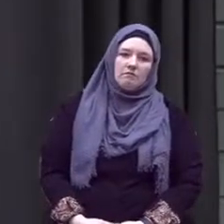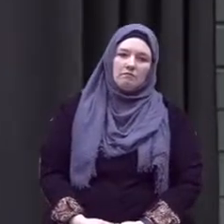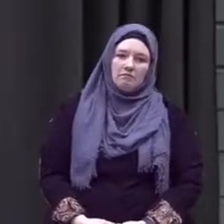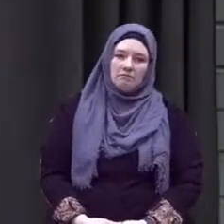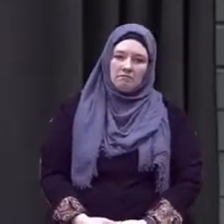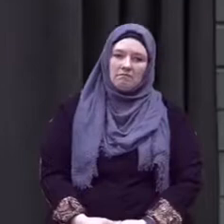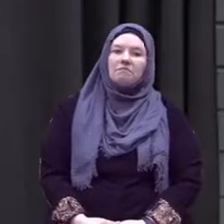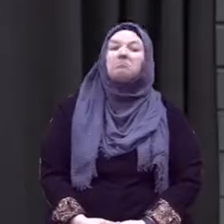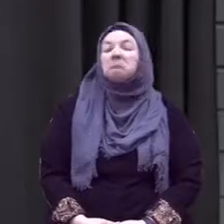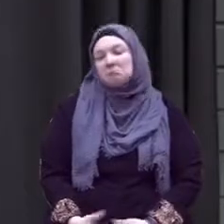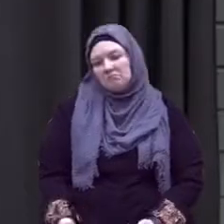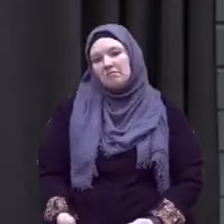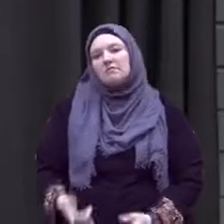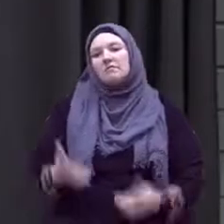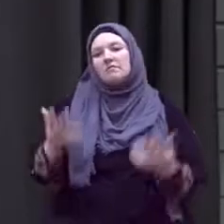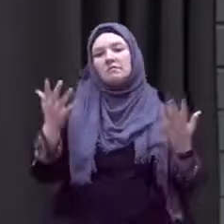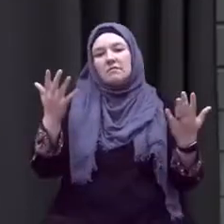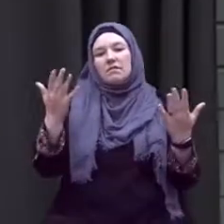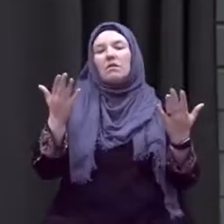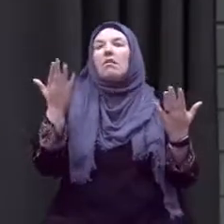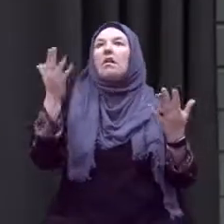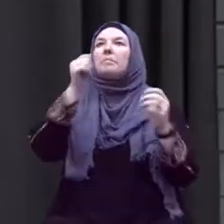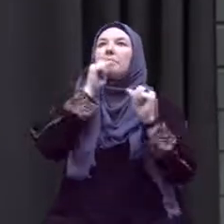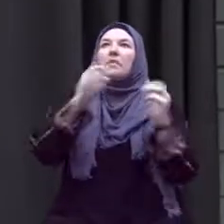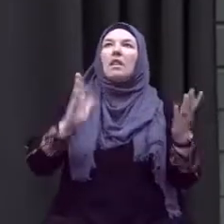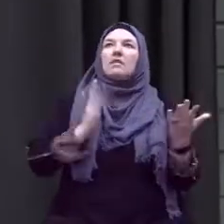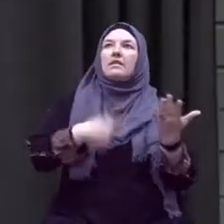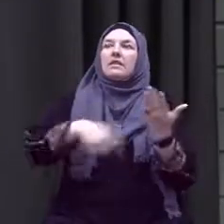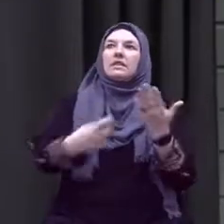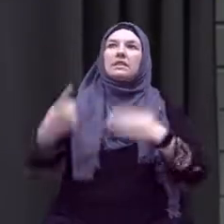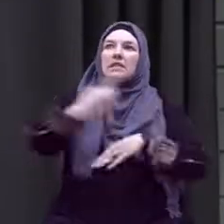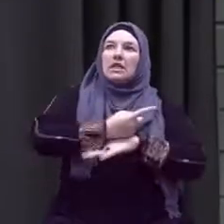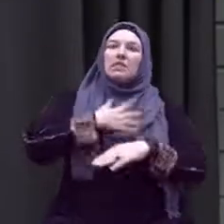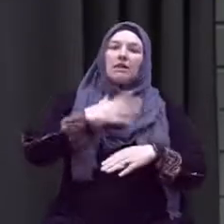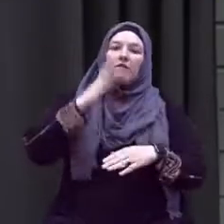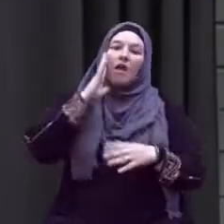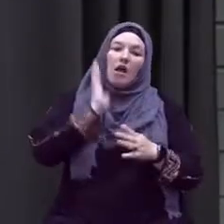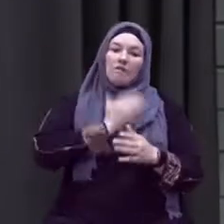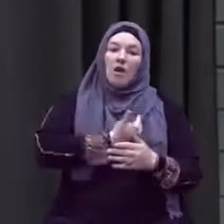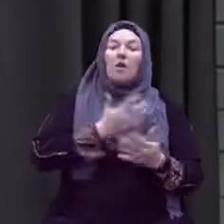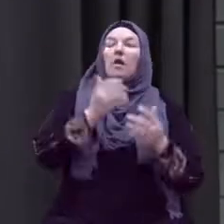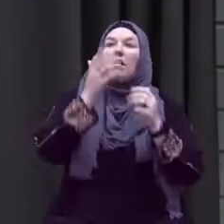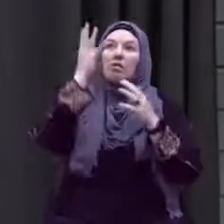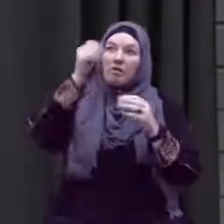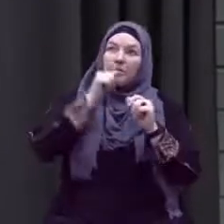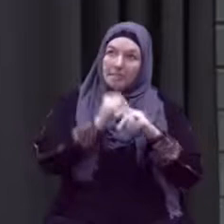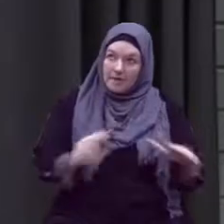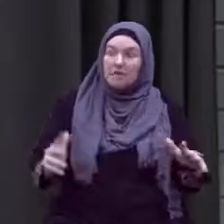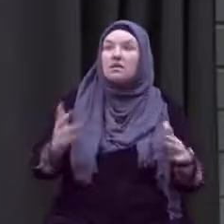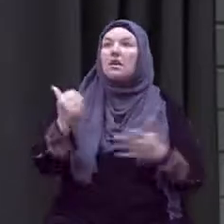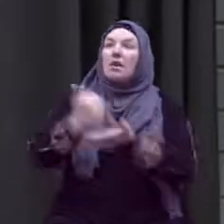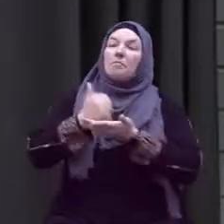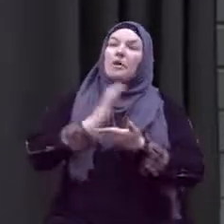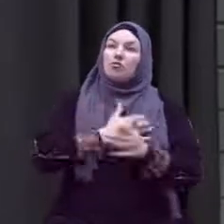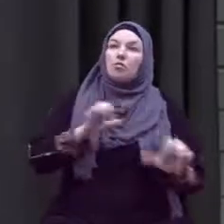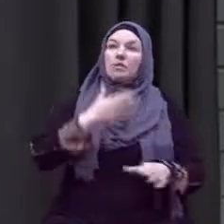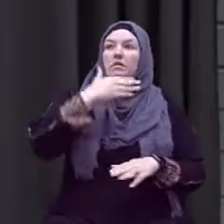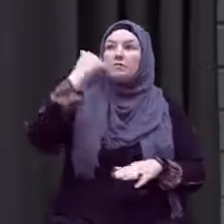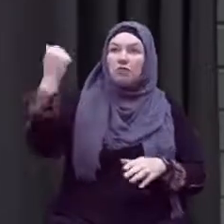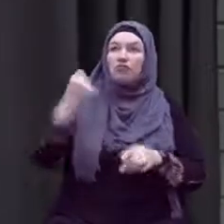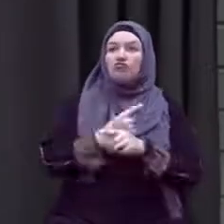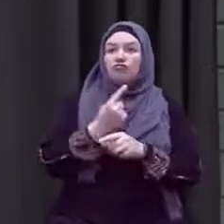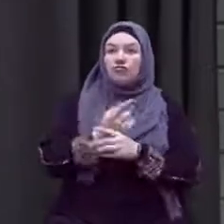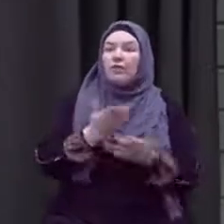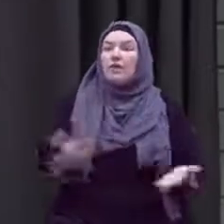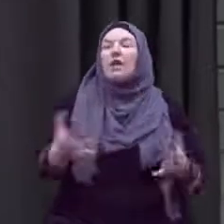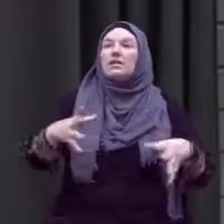inshallah. May Allah subhanahu wa ta'ala bless those days of ours and help us do the best righteous deeds and accept